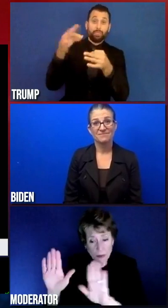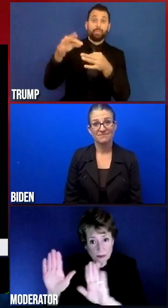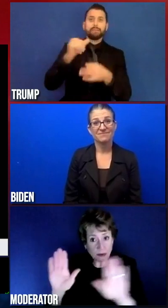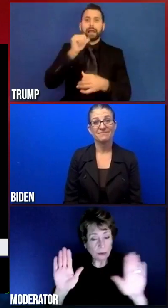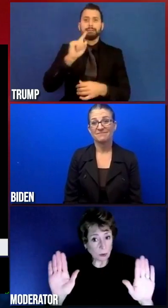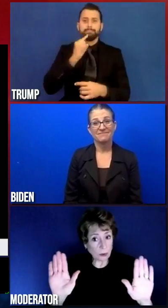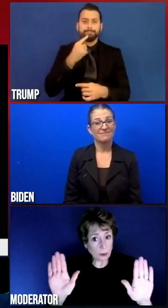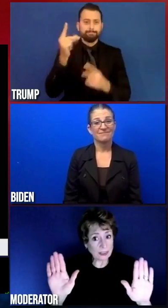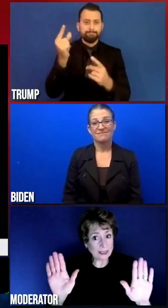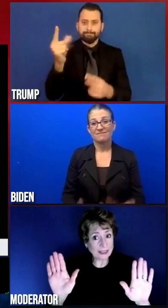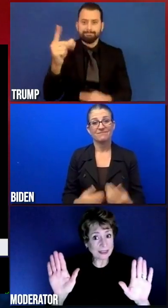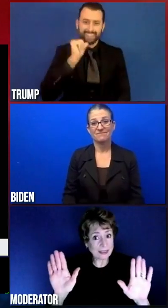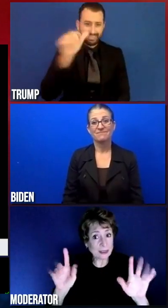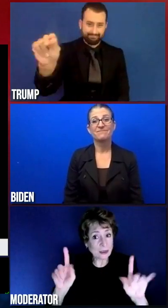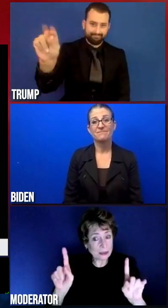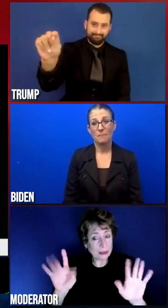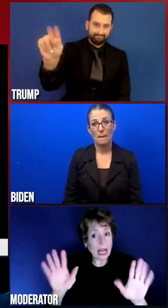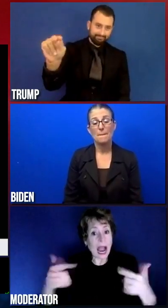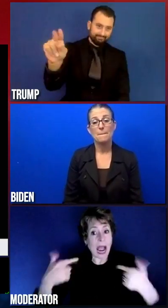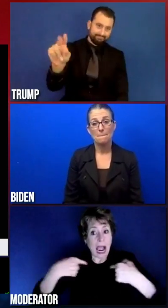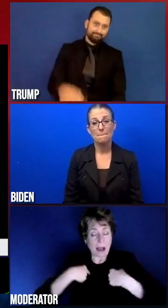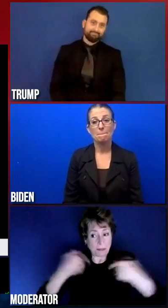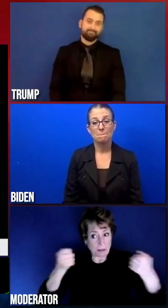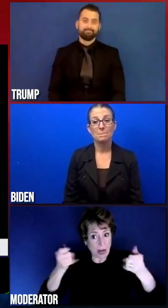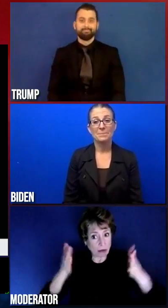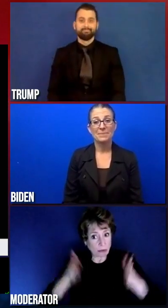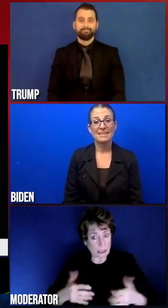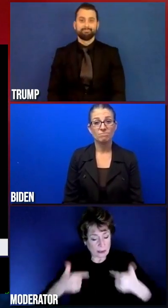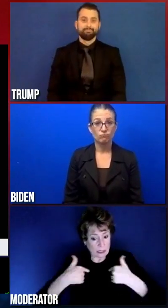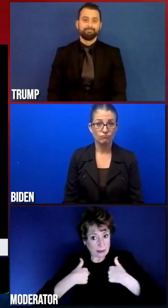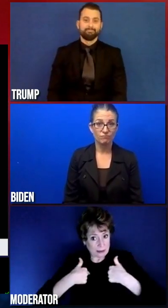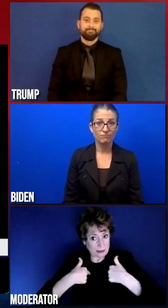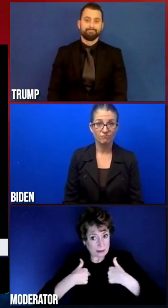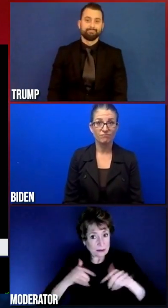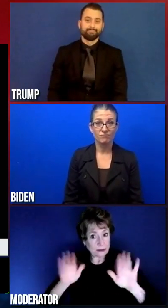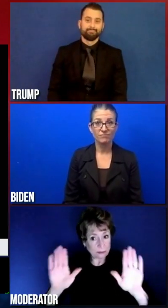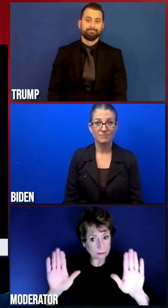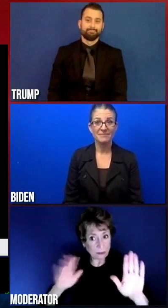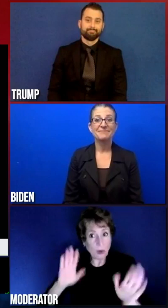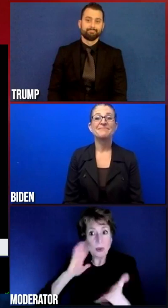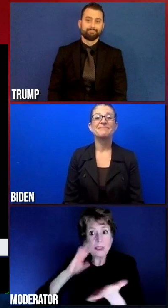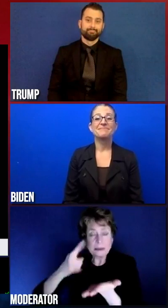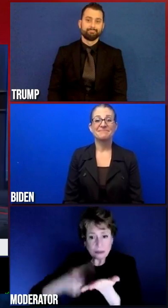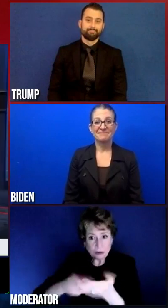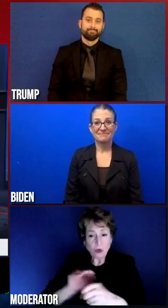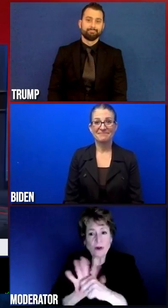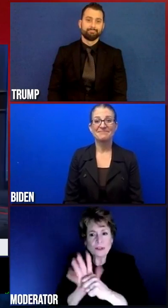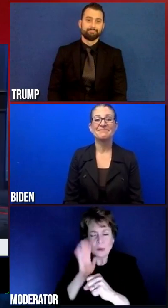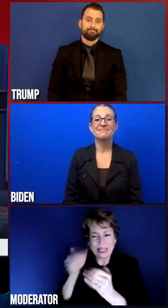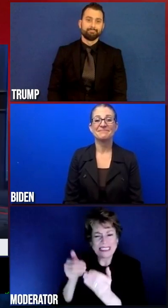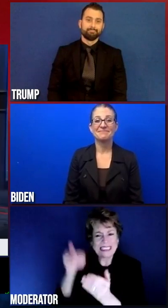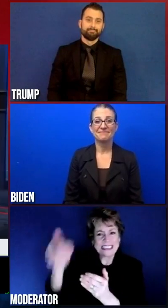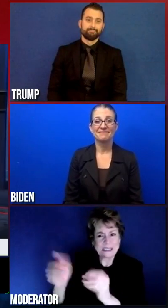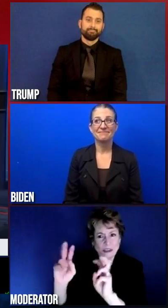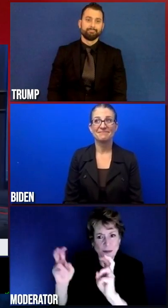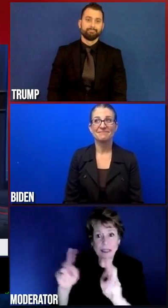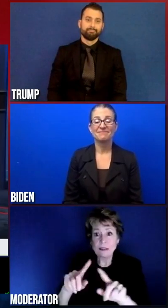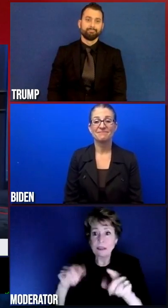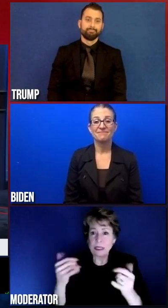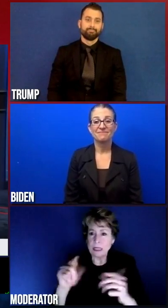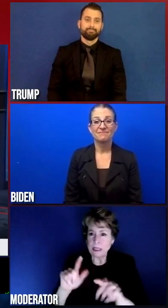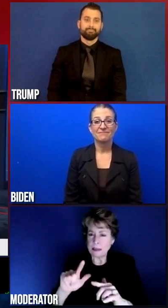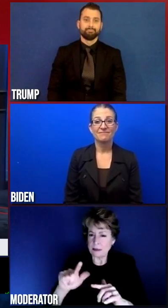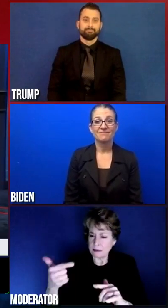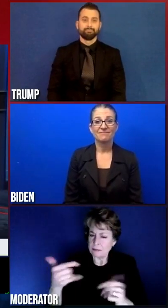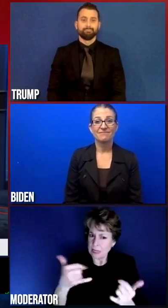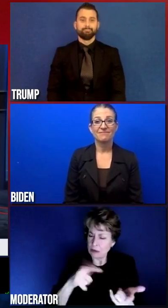President, as shut a him up. moderator, we are going to talk about COVID in the next segment, but go ahead. Let me finish. The point is that the